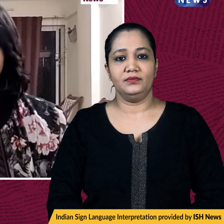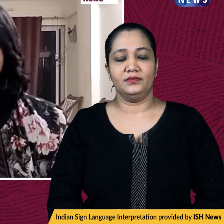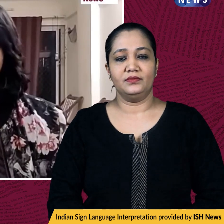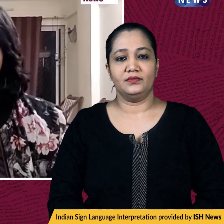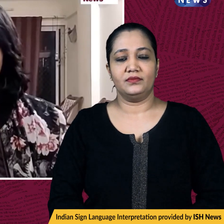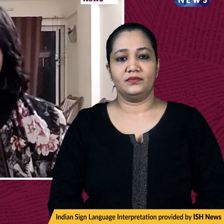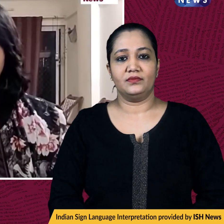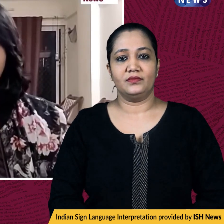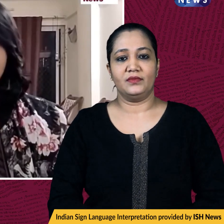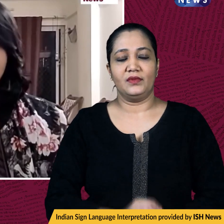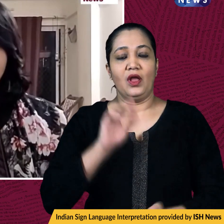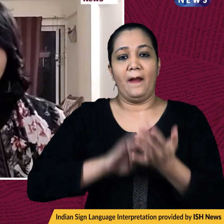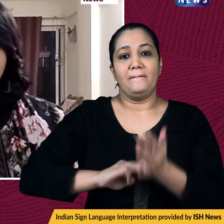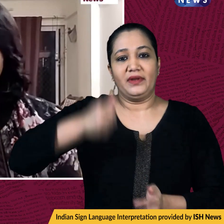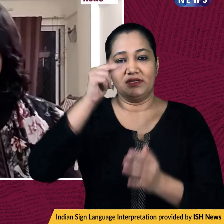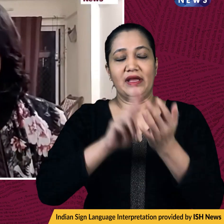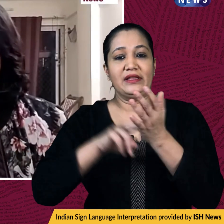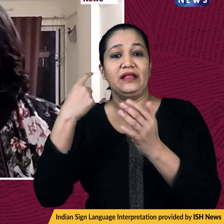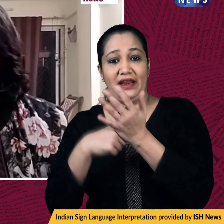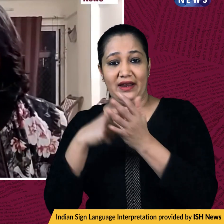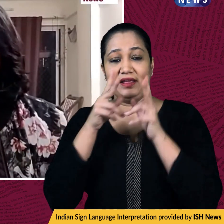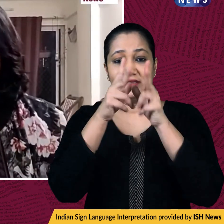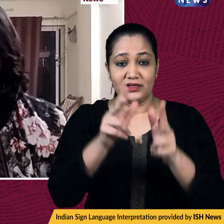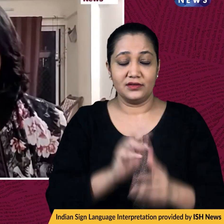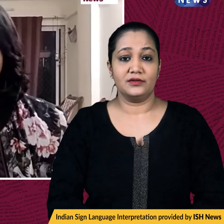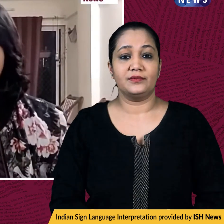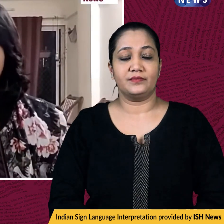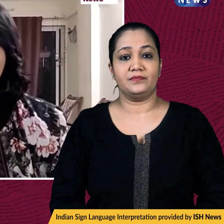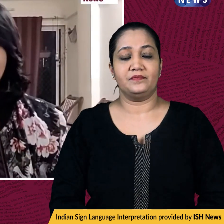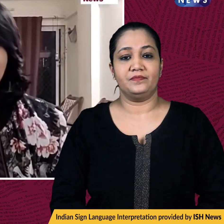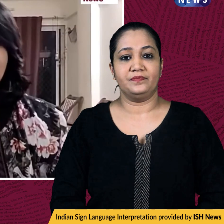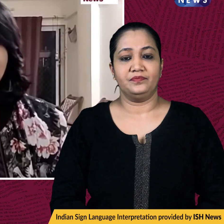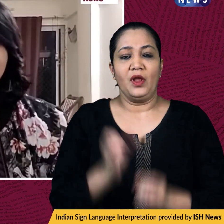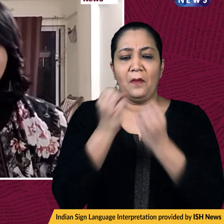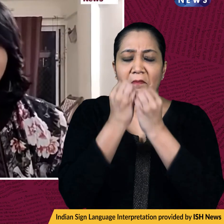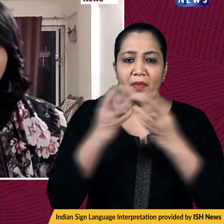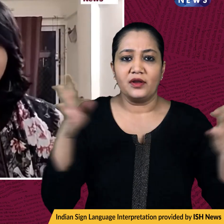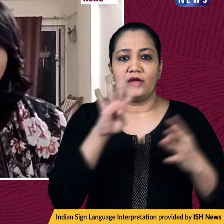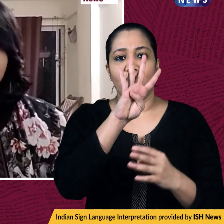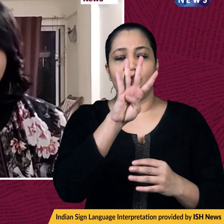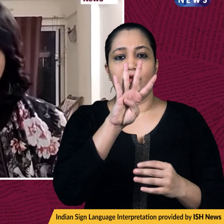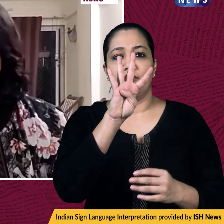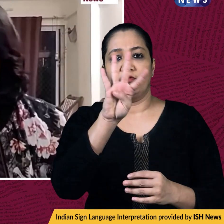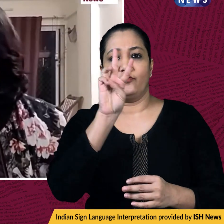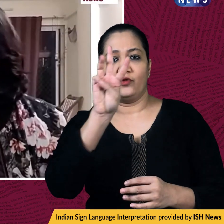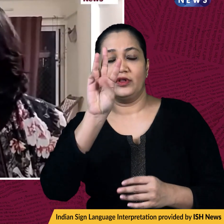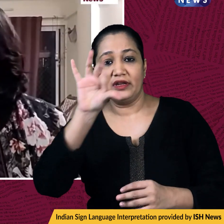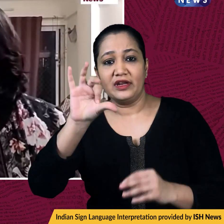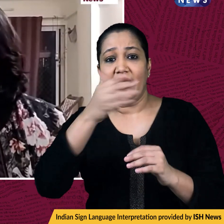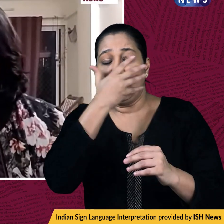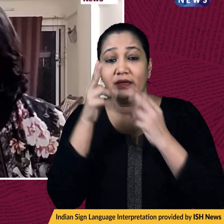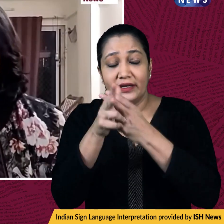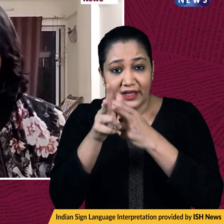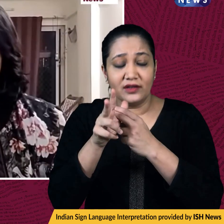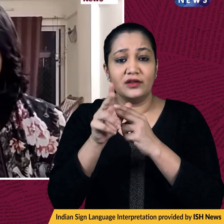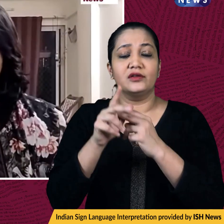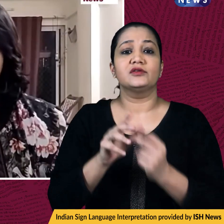Now, Union Minister Nityanand Rai has said that as many as 439 terrorists